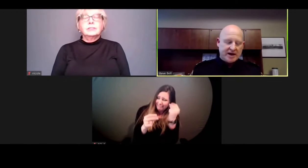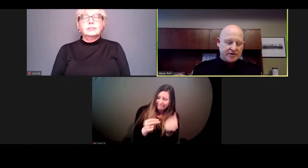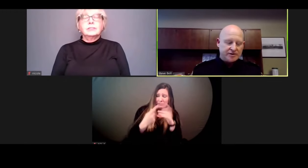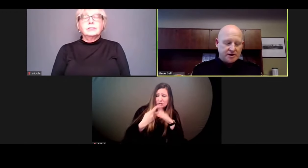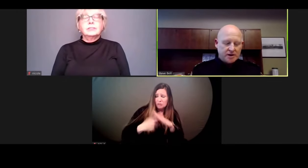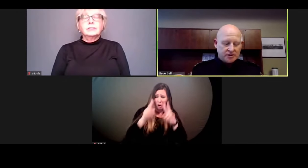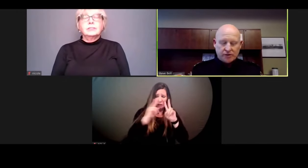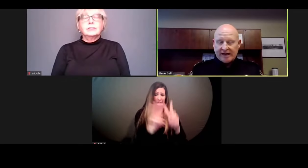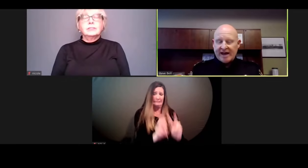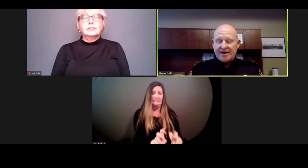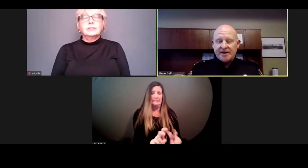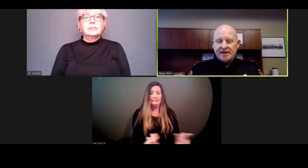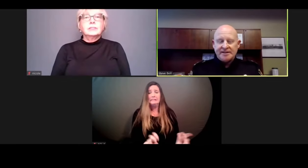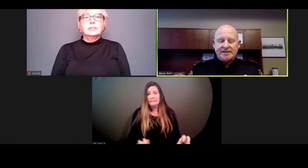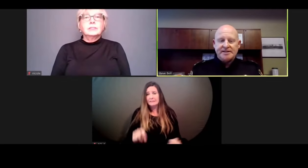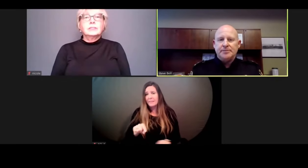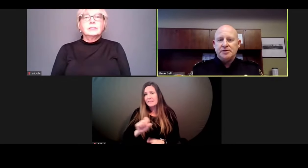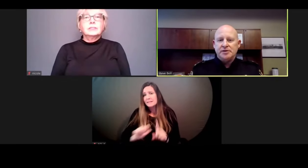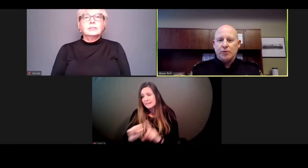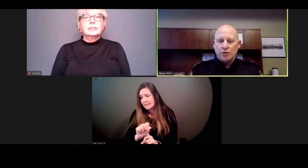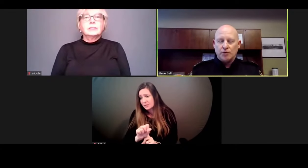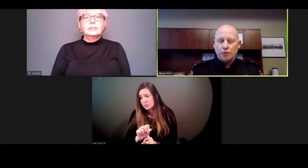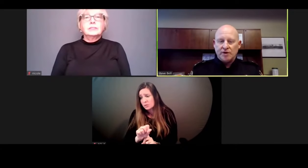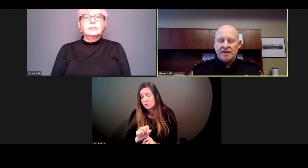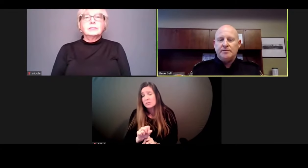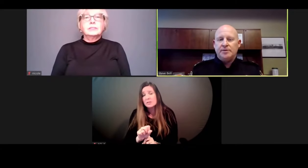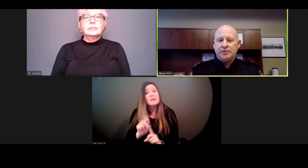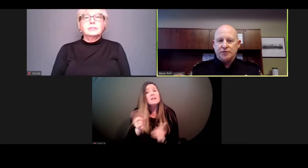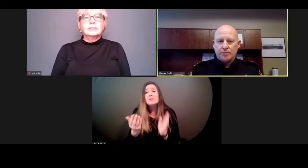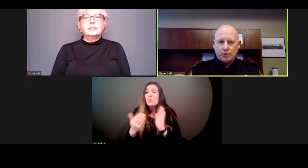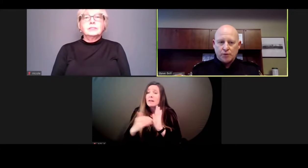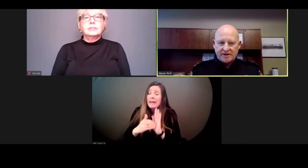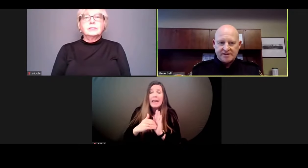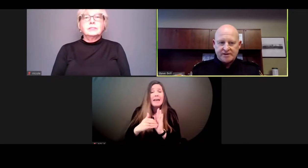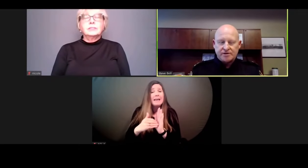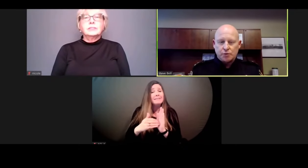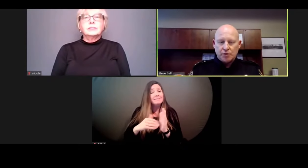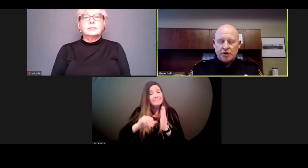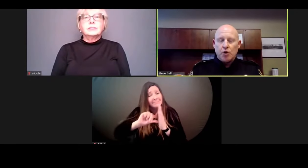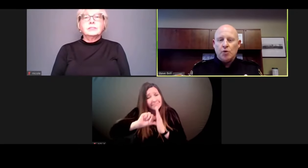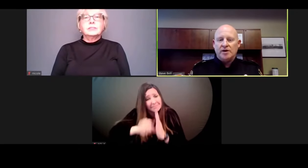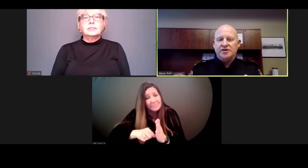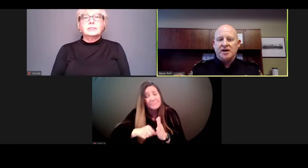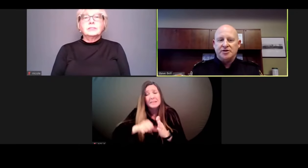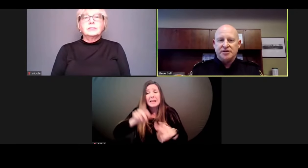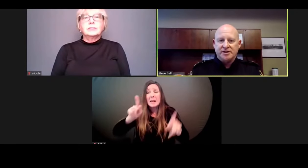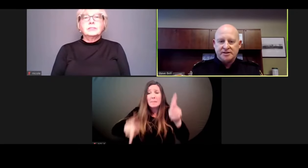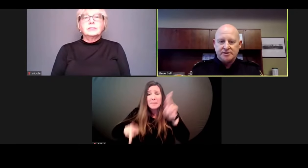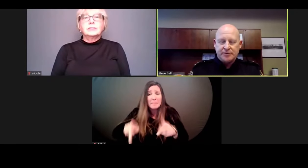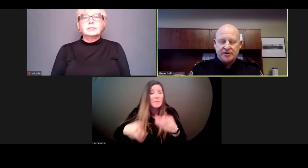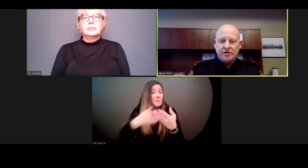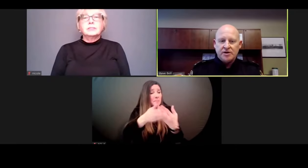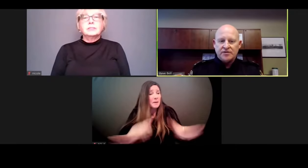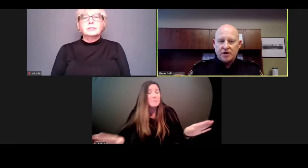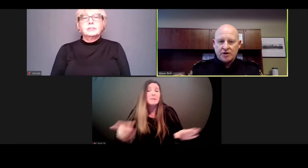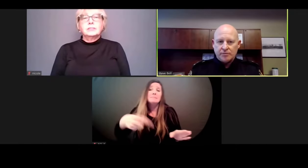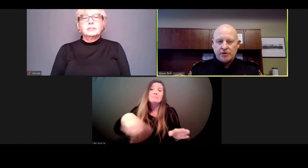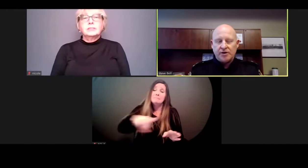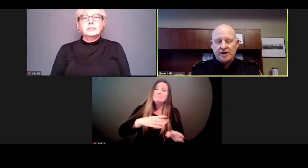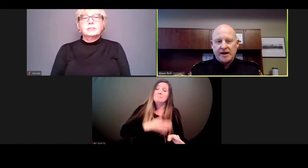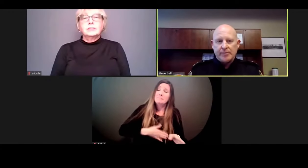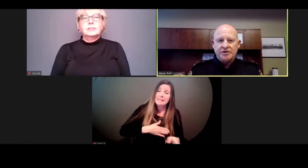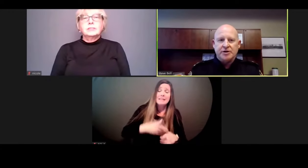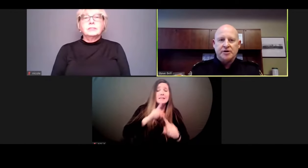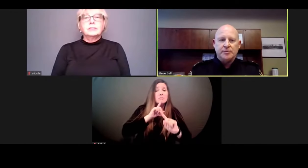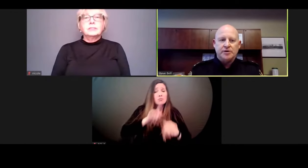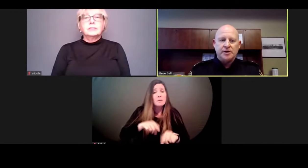these matters. So again, it is exceptionally important. We need people to report incidents. We know how challenging this has been for our community